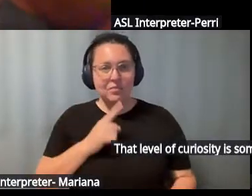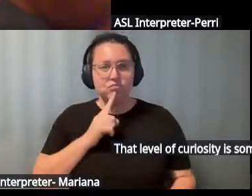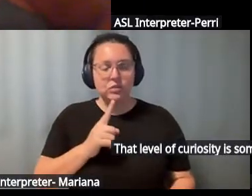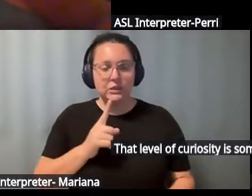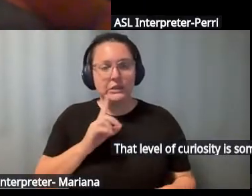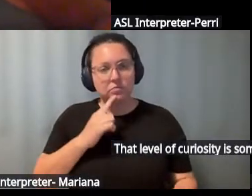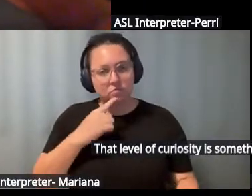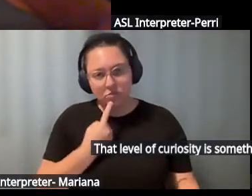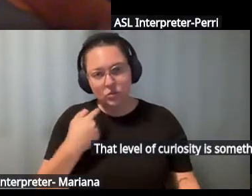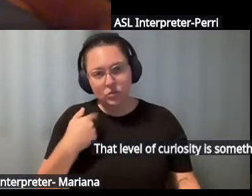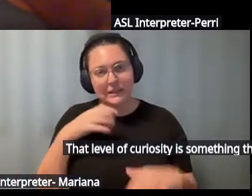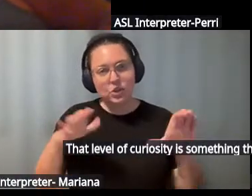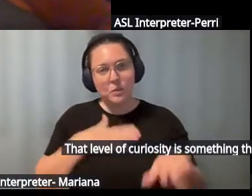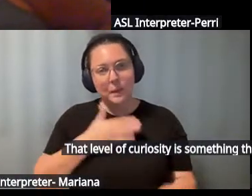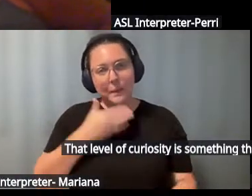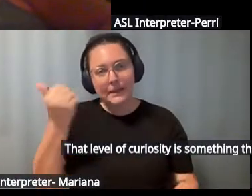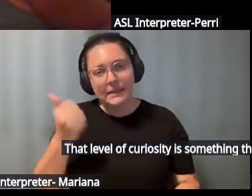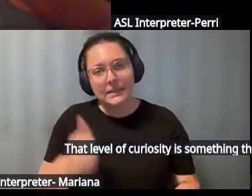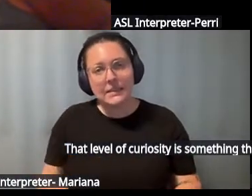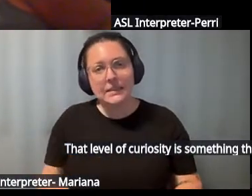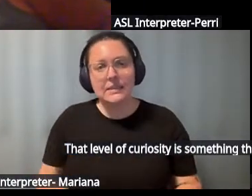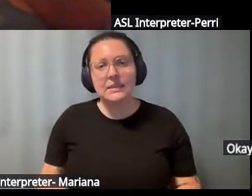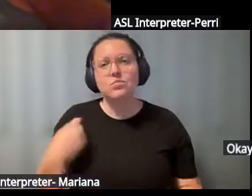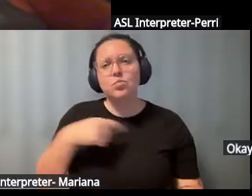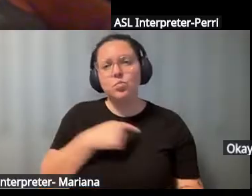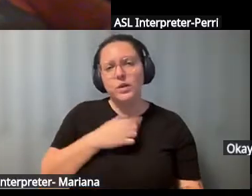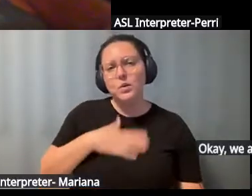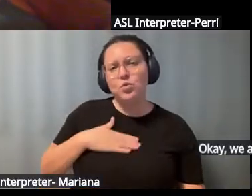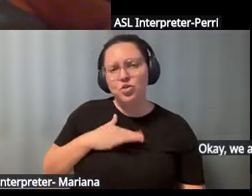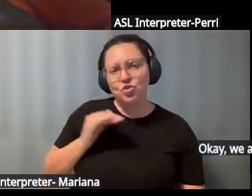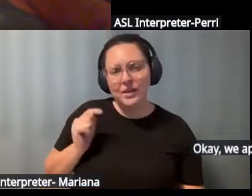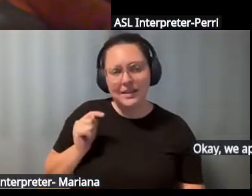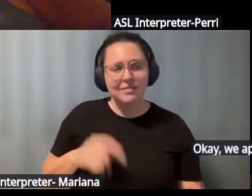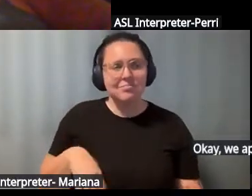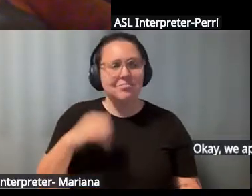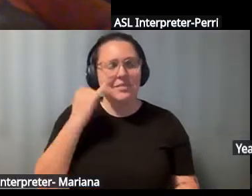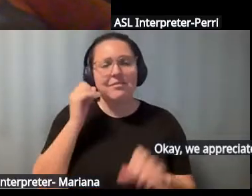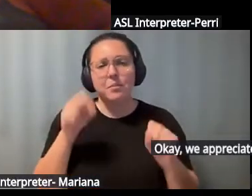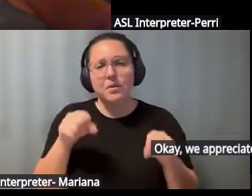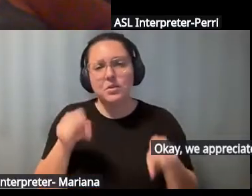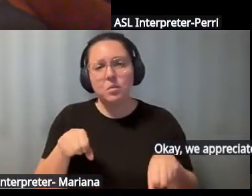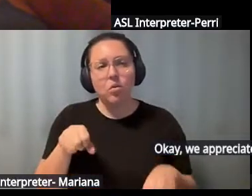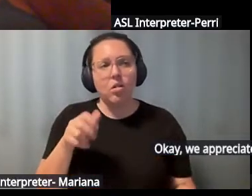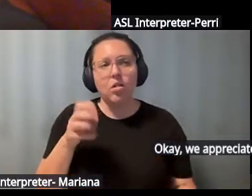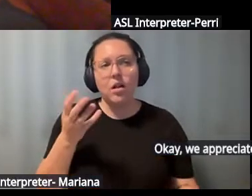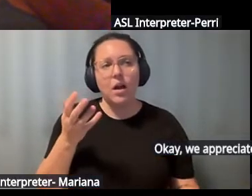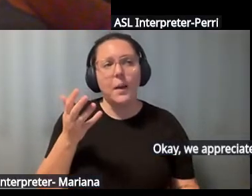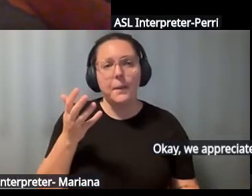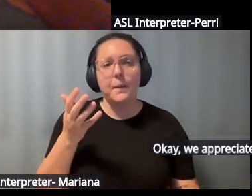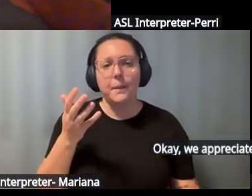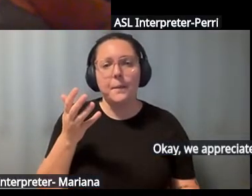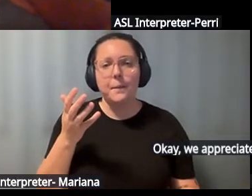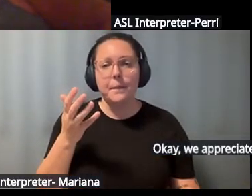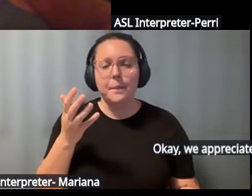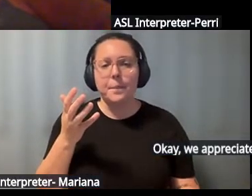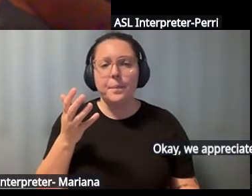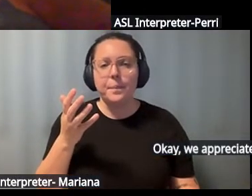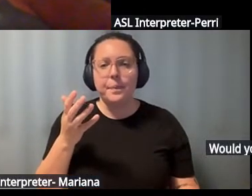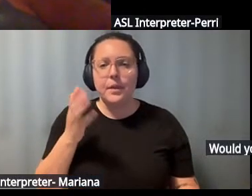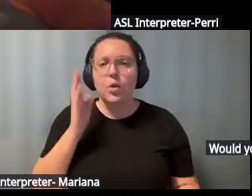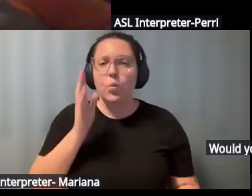do my best. okay, we appreciate it. And Yeah. if possible, would you have them come